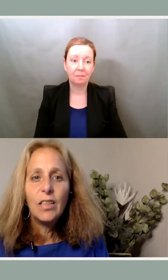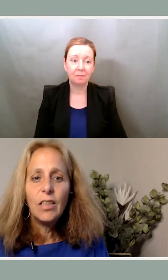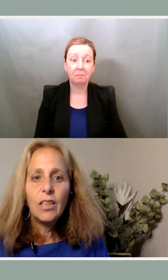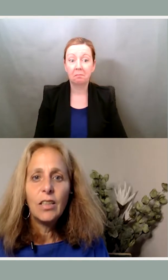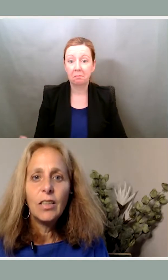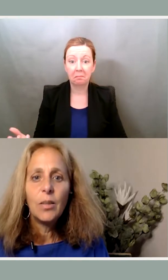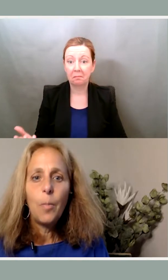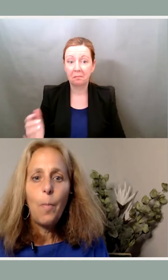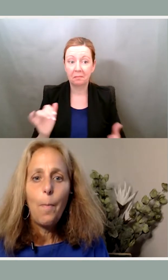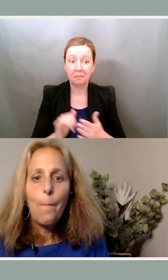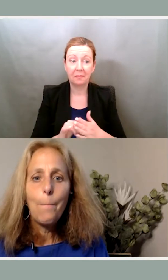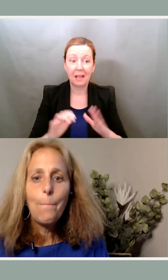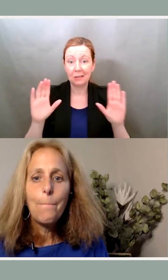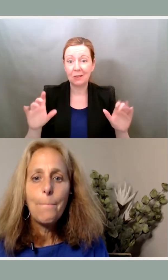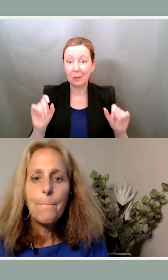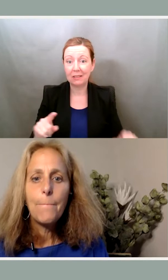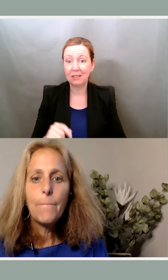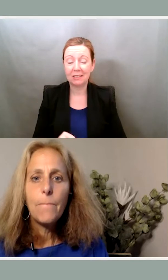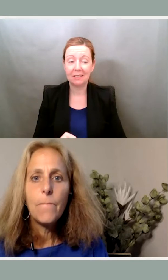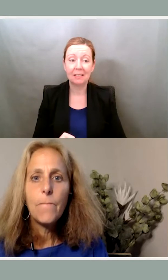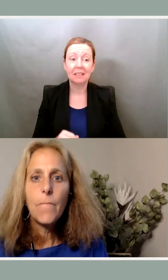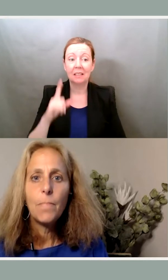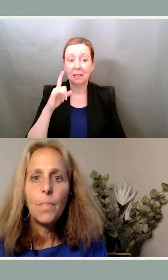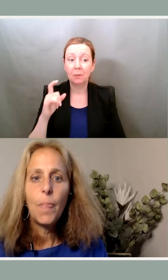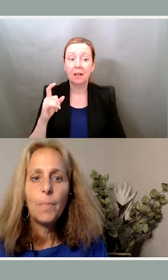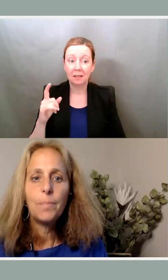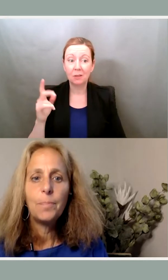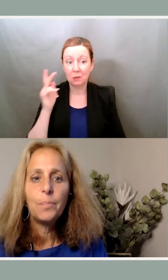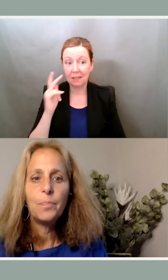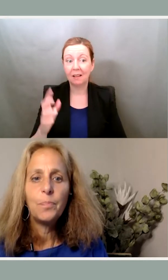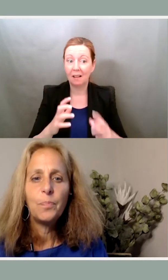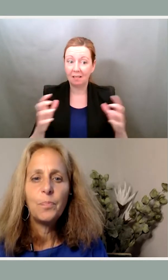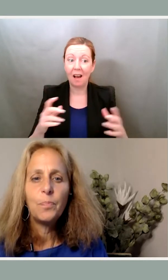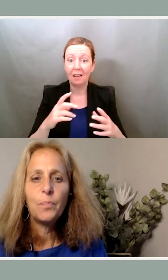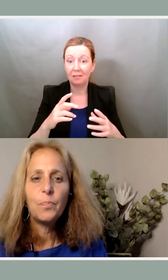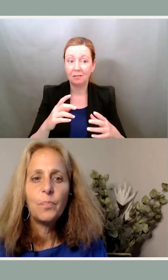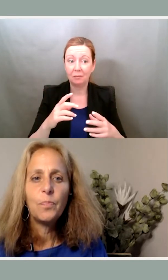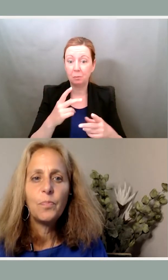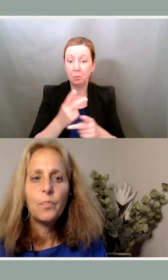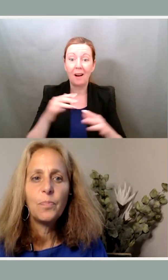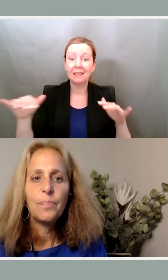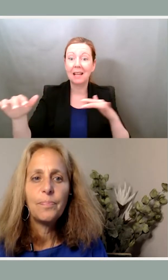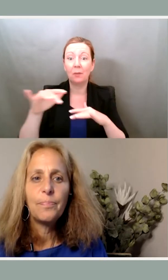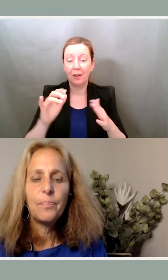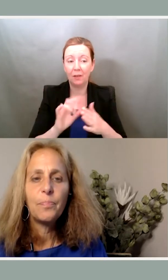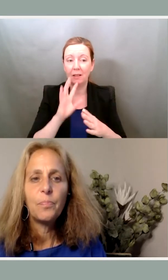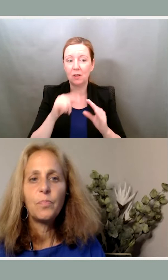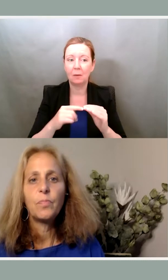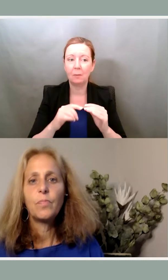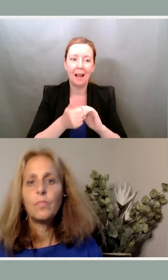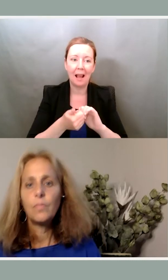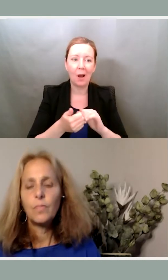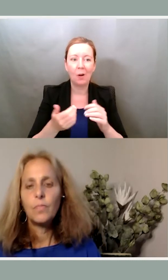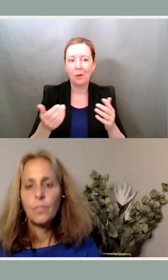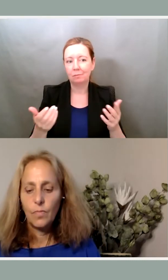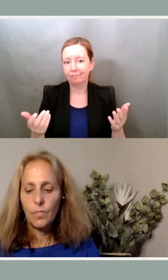that's really a great question, because one does see a lot of products out there which talk about how they basically,